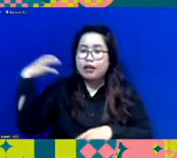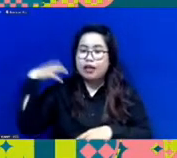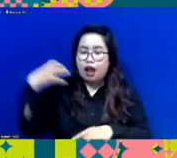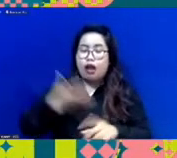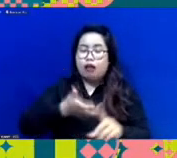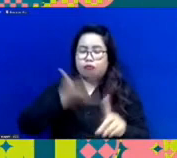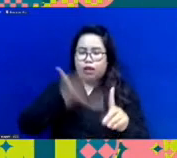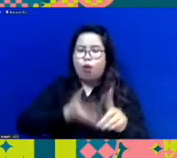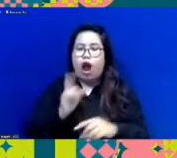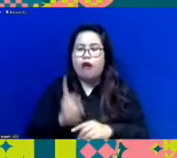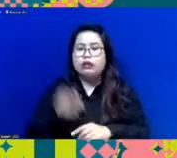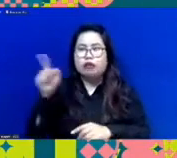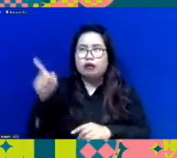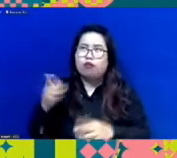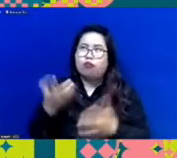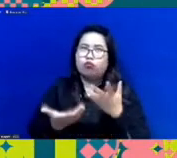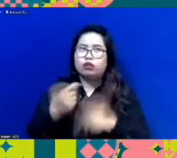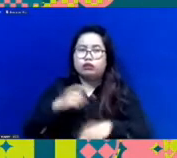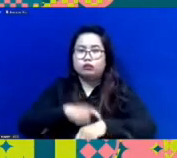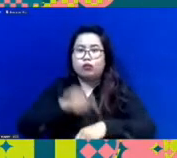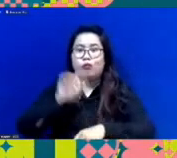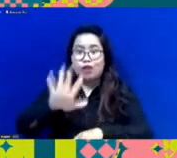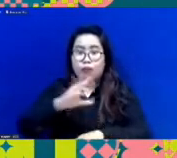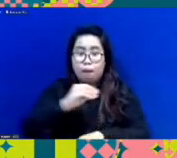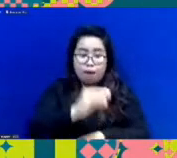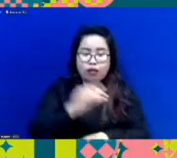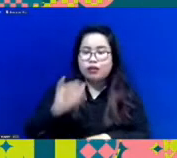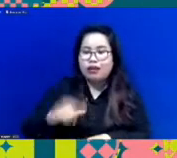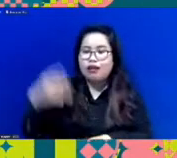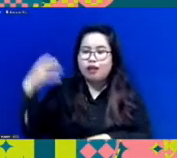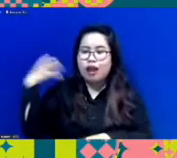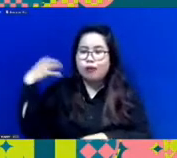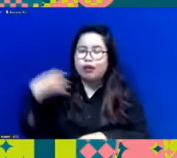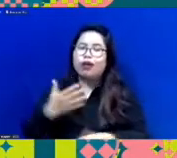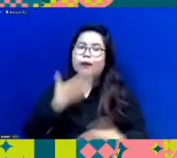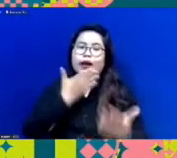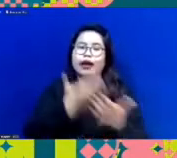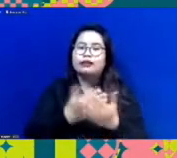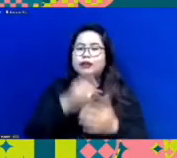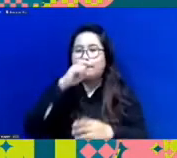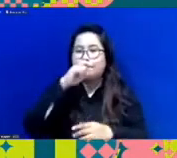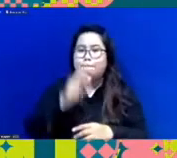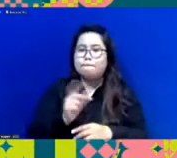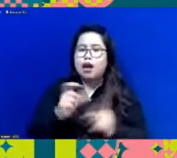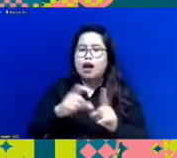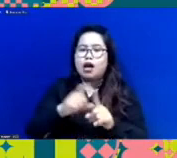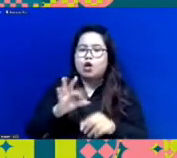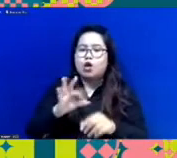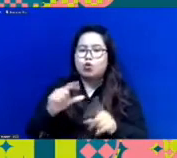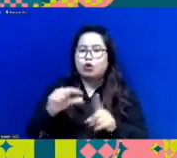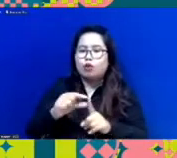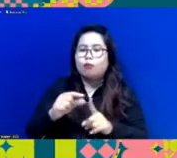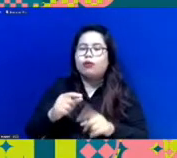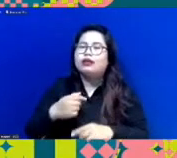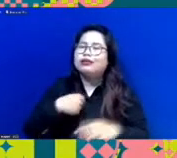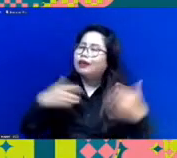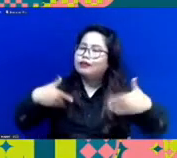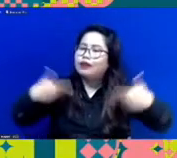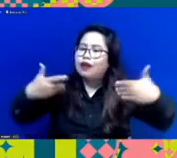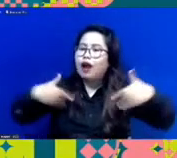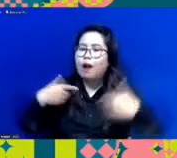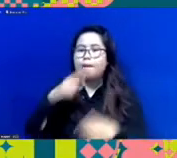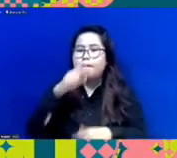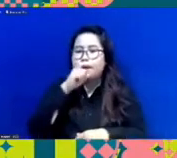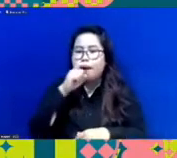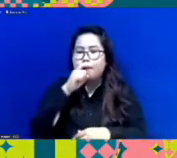him. Rudolph, thank you for joining us, Papa Rudolph. And I love the fact that, so he's so humble. He said, look, you've got a lot of people